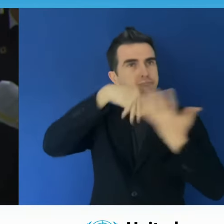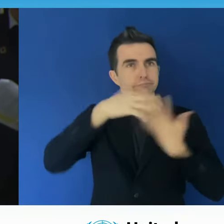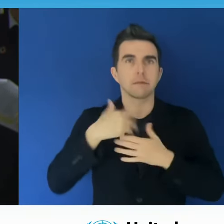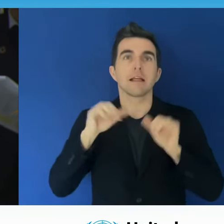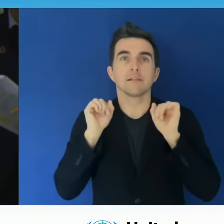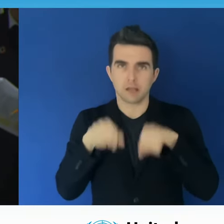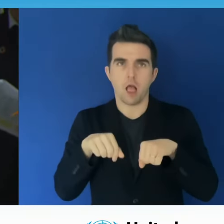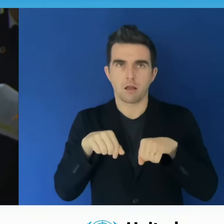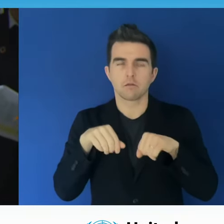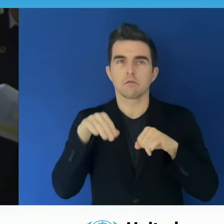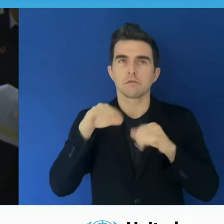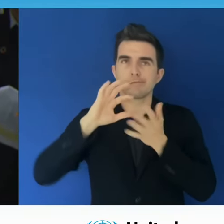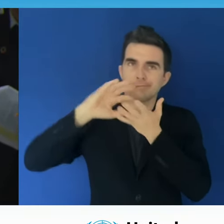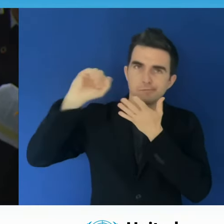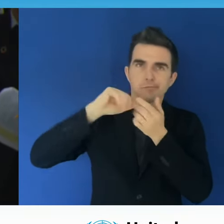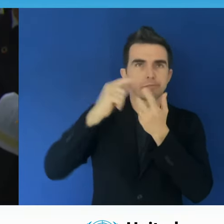continent.